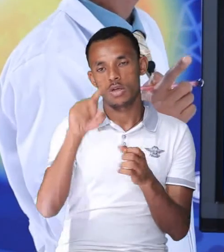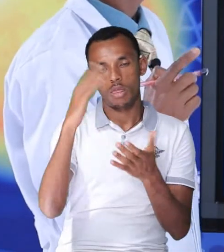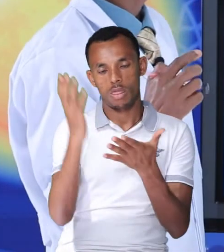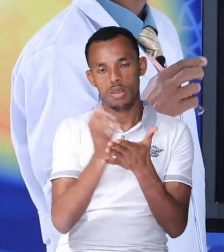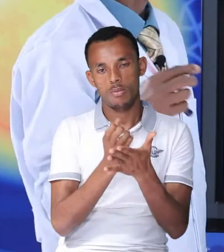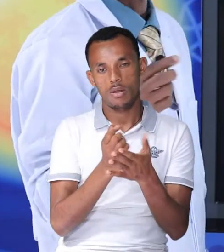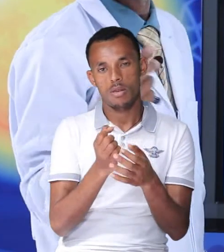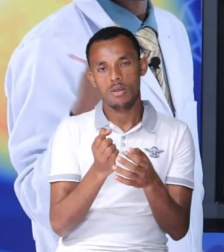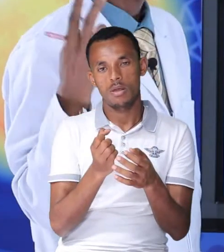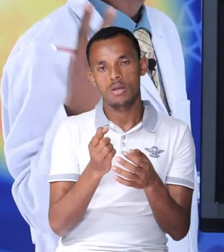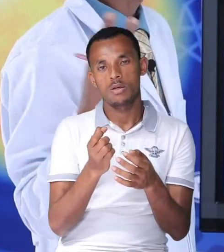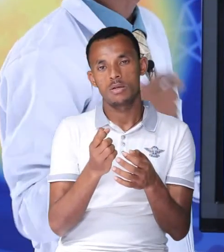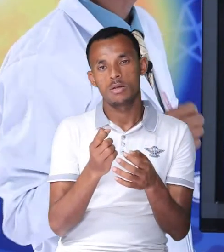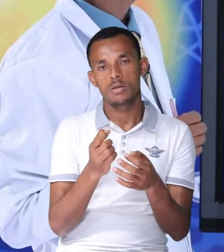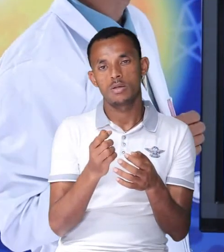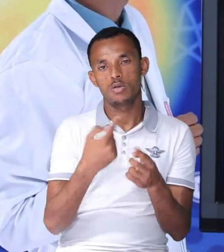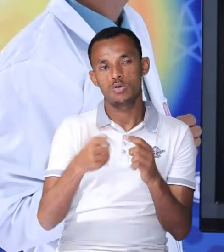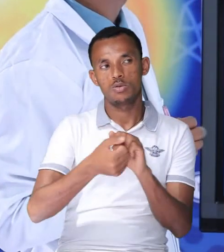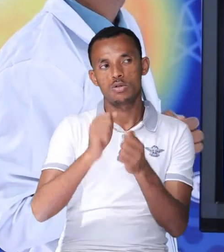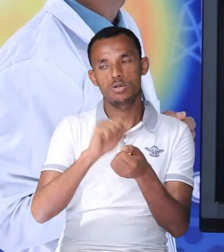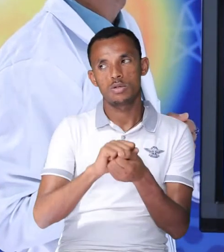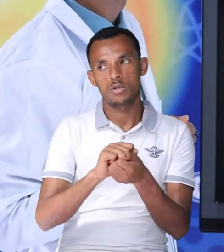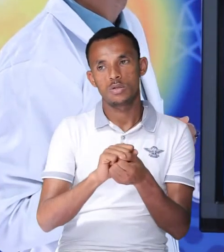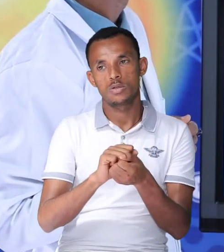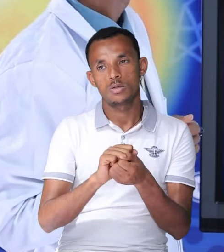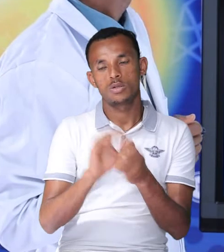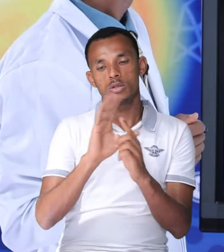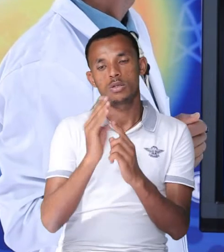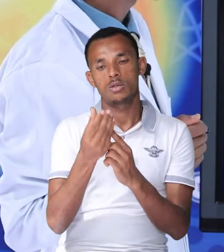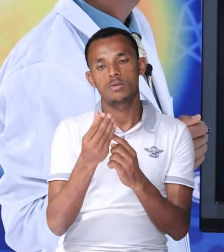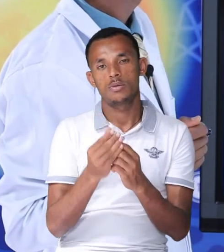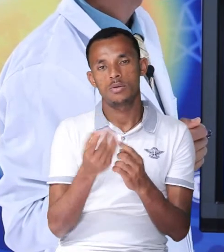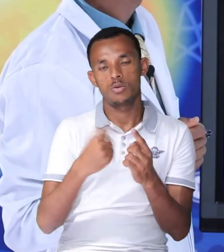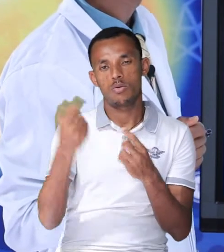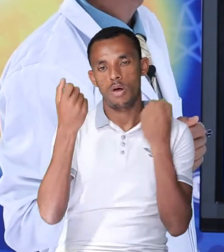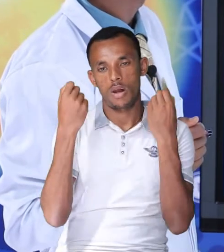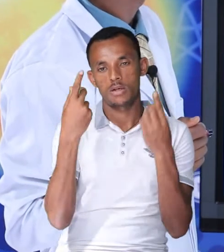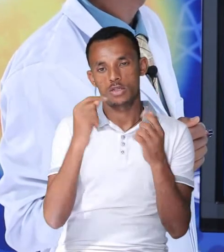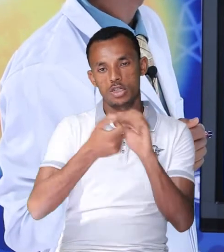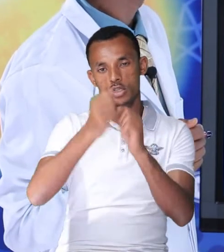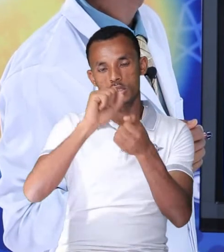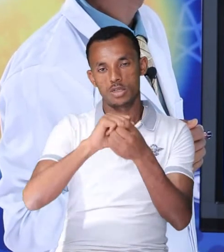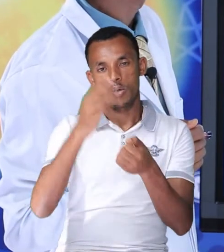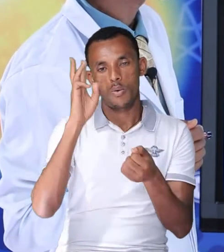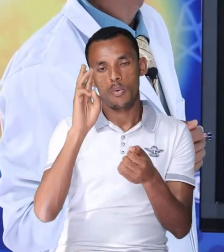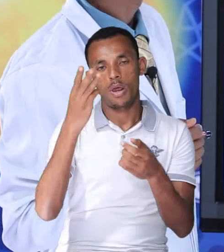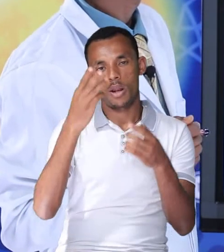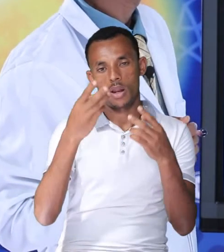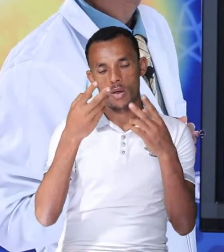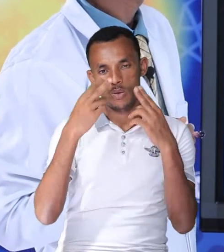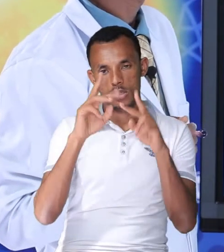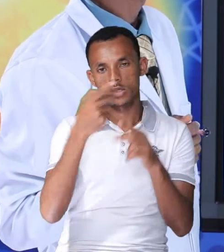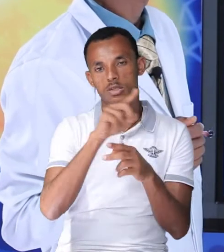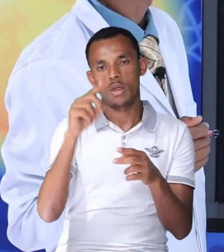place 2 changes of status. To understand the change, we'll consider